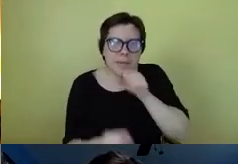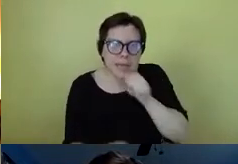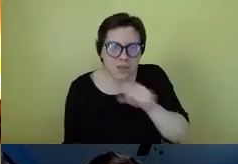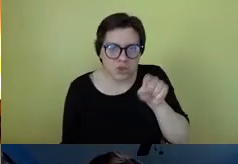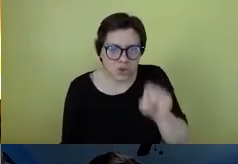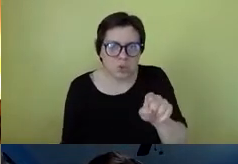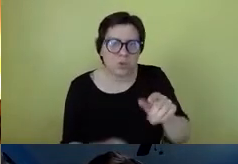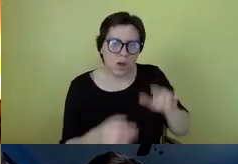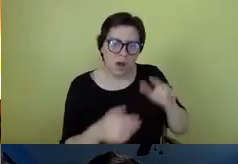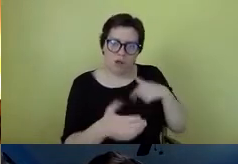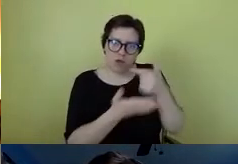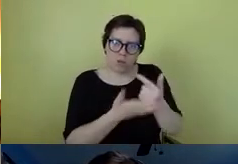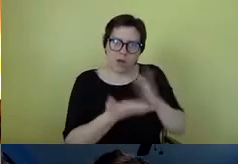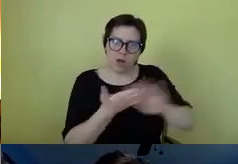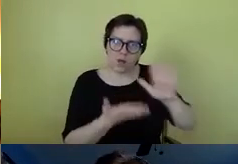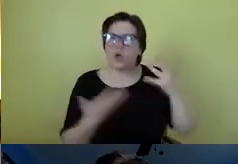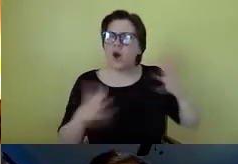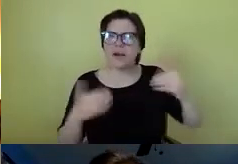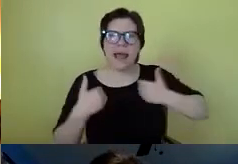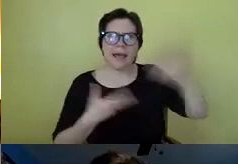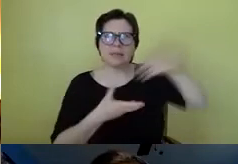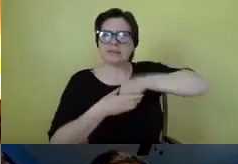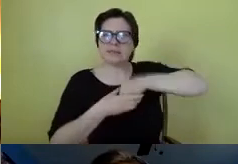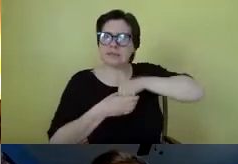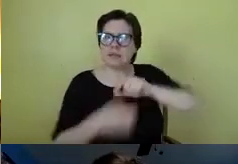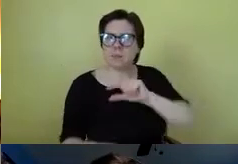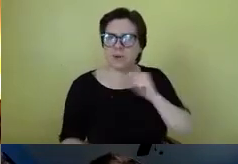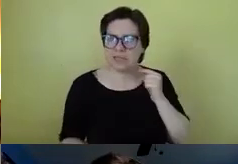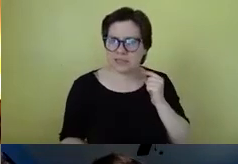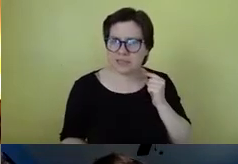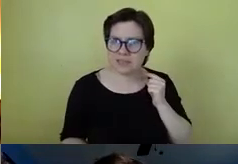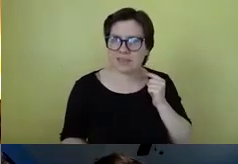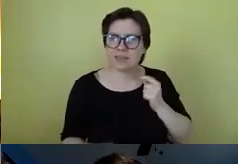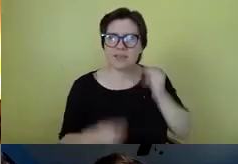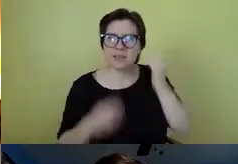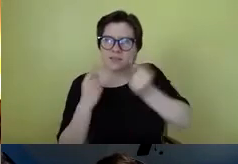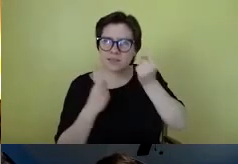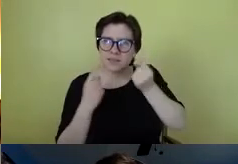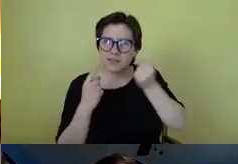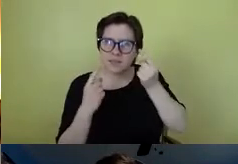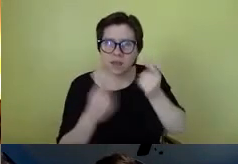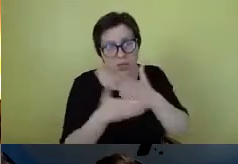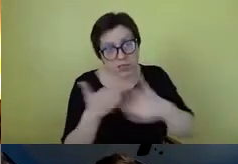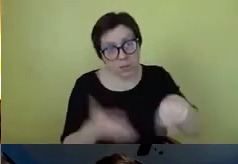priest. But some of you may be thinking about other